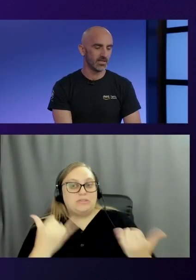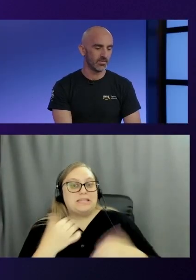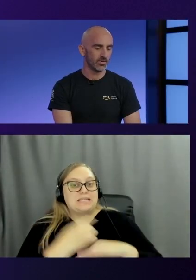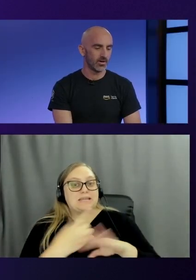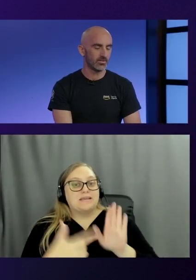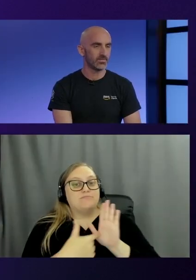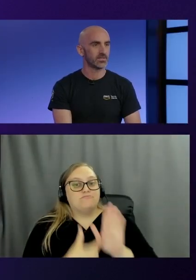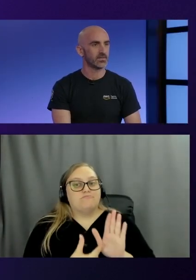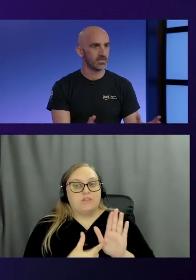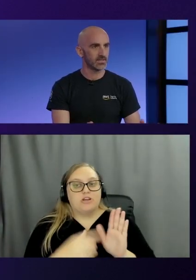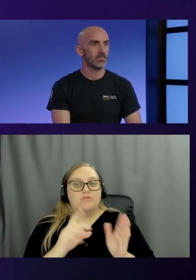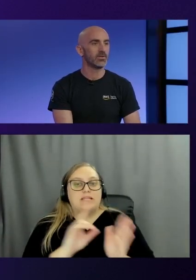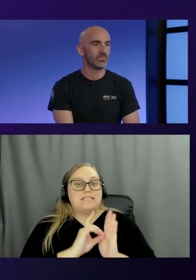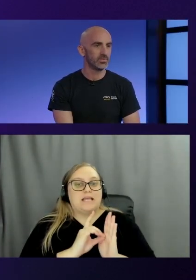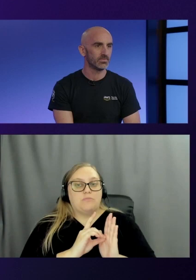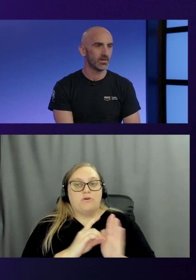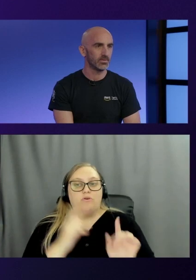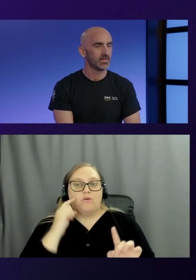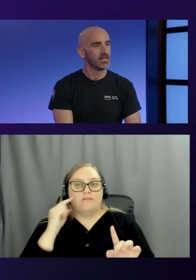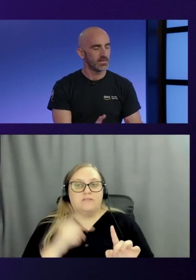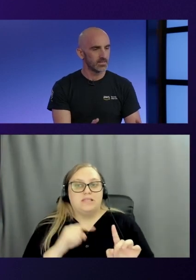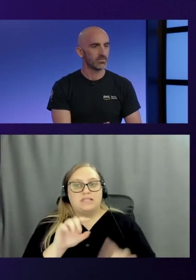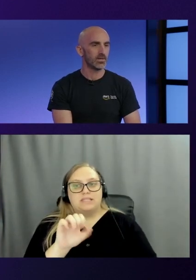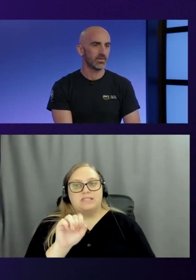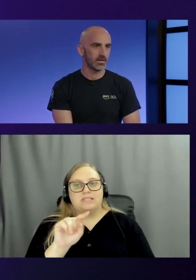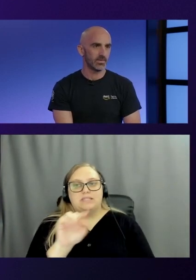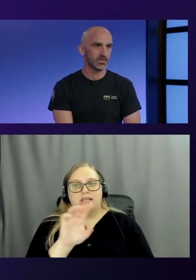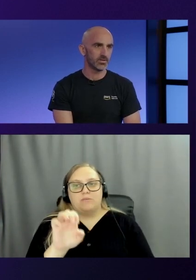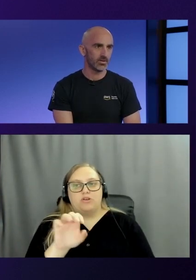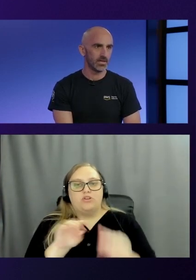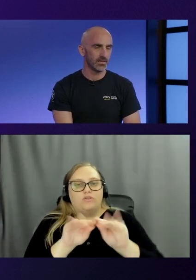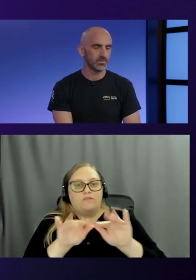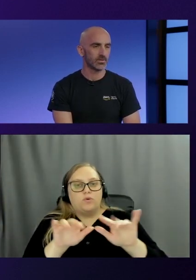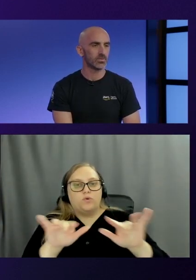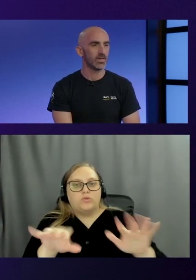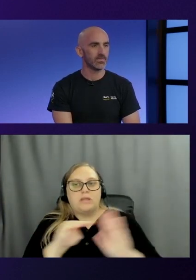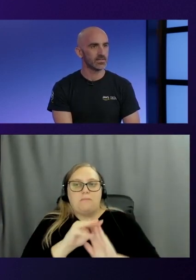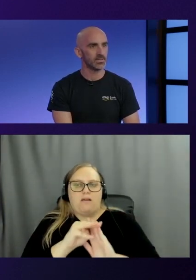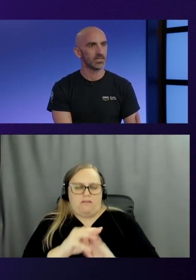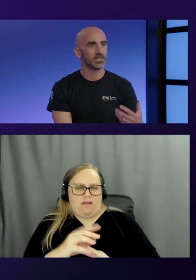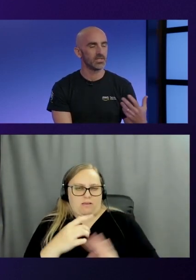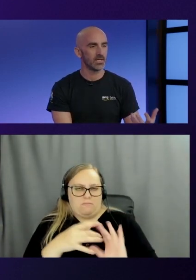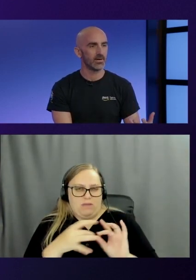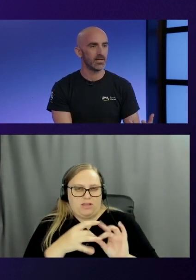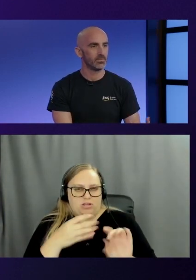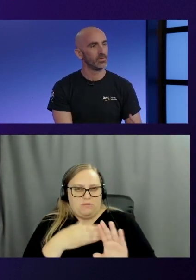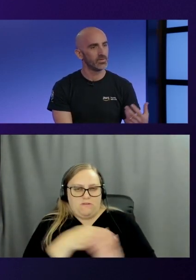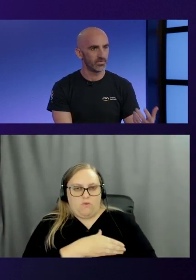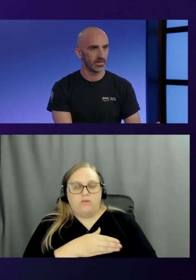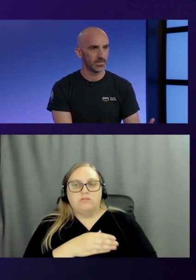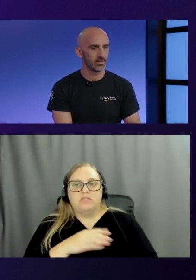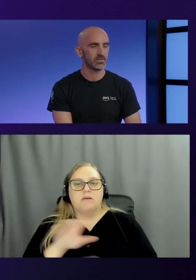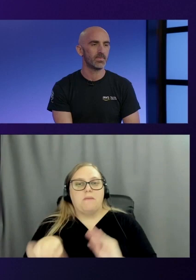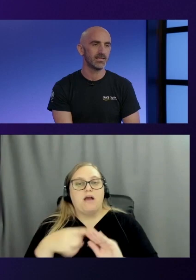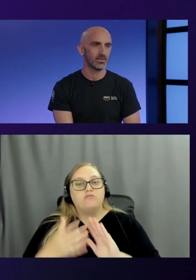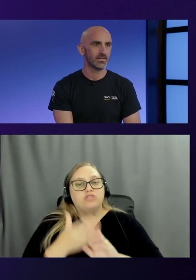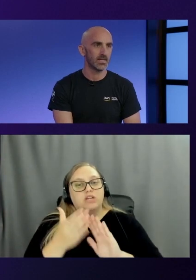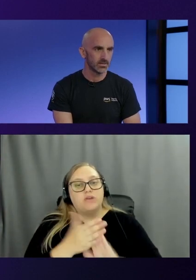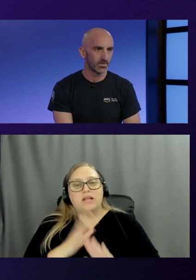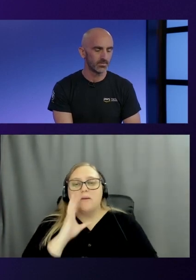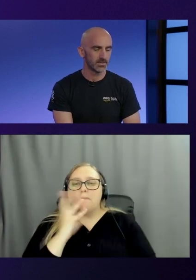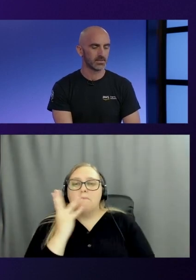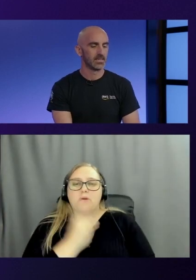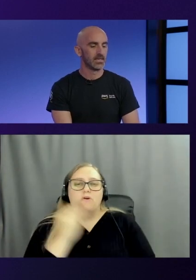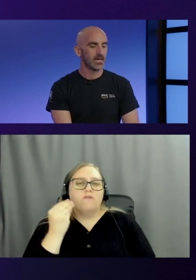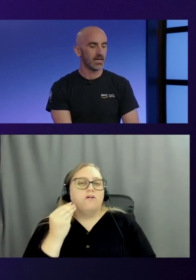you a demo of the Stable Diffusion model. That's the model that I mentioned earlier. So it's a way of essentially generating beautiful images based on a